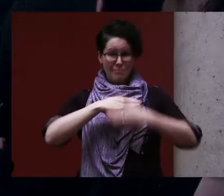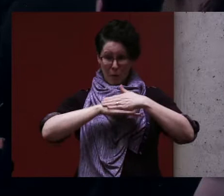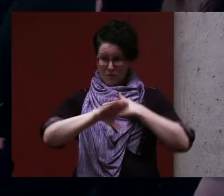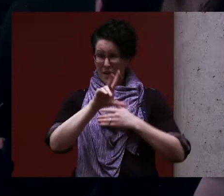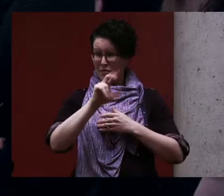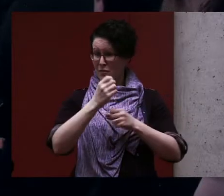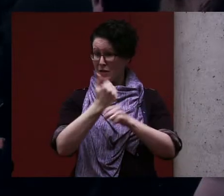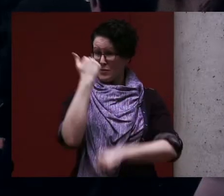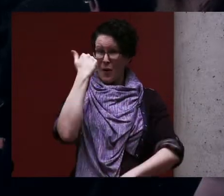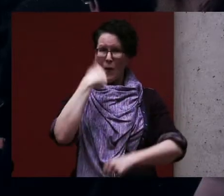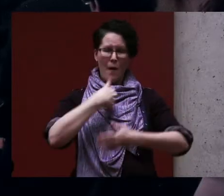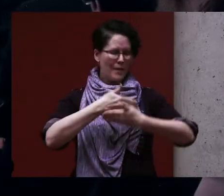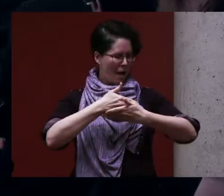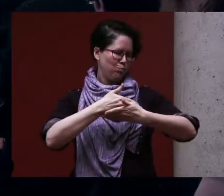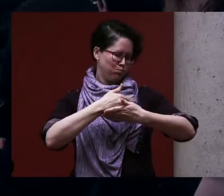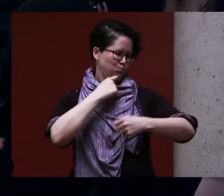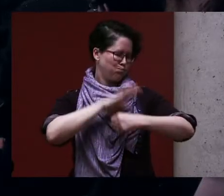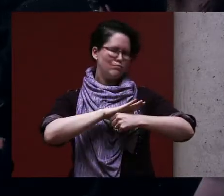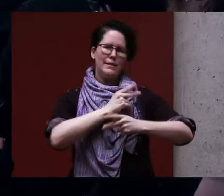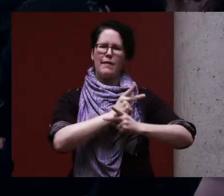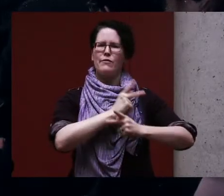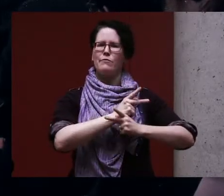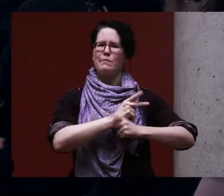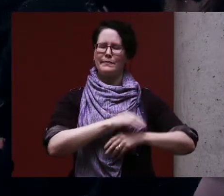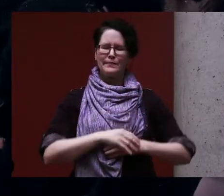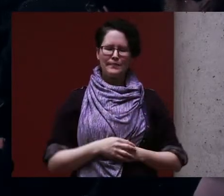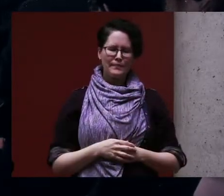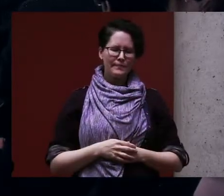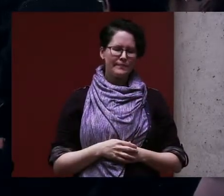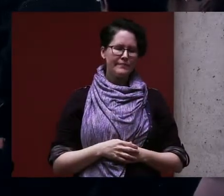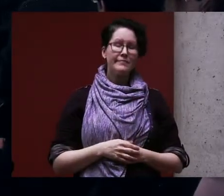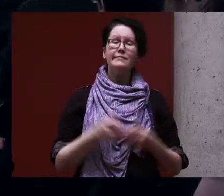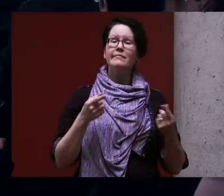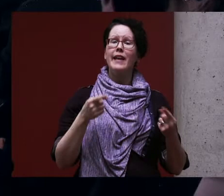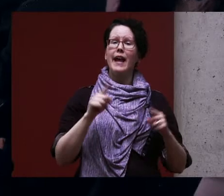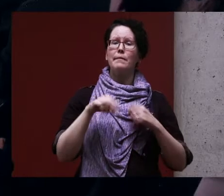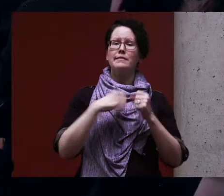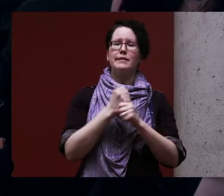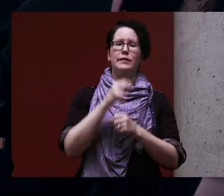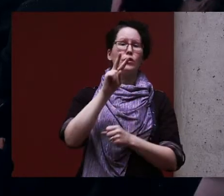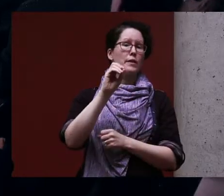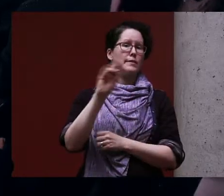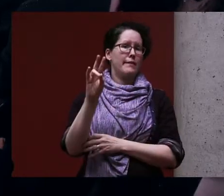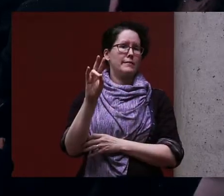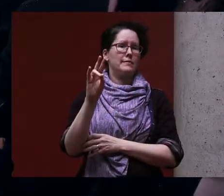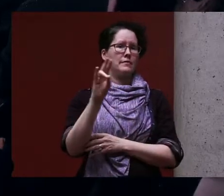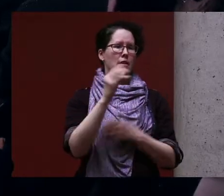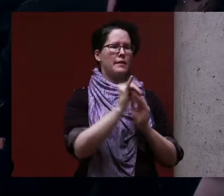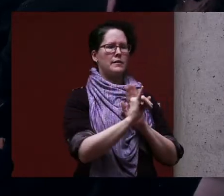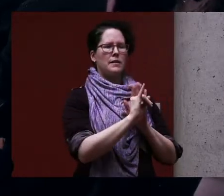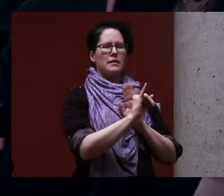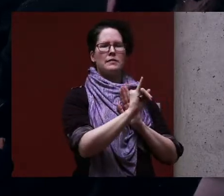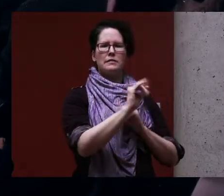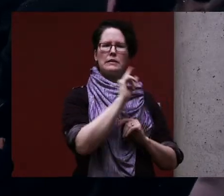ago when she was born. In 2007, she was diagnosed with a terminal